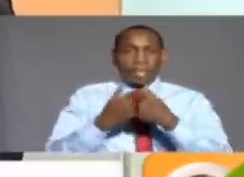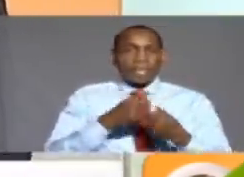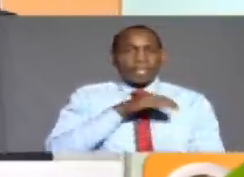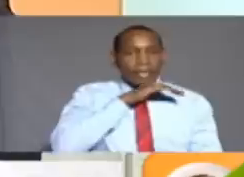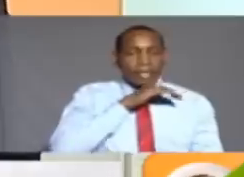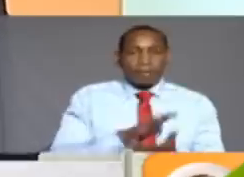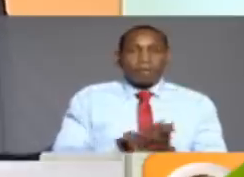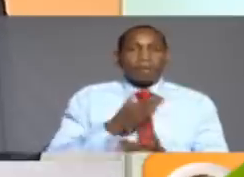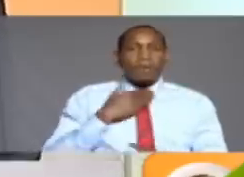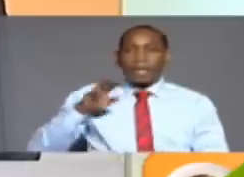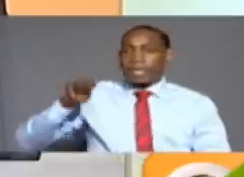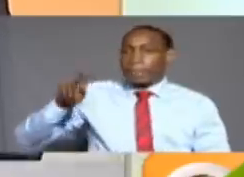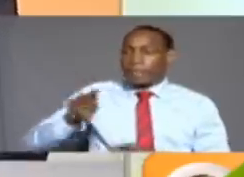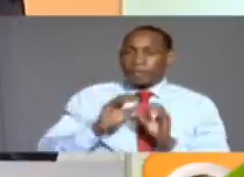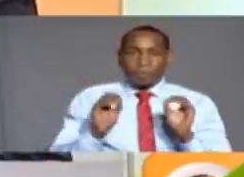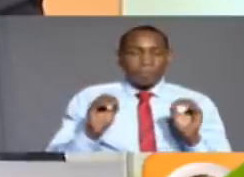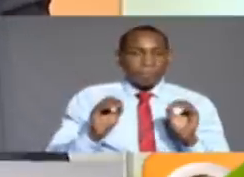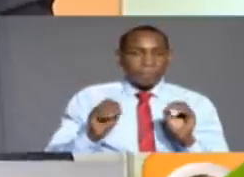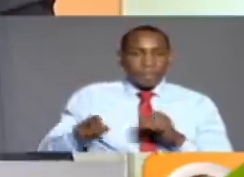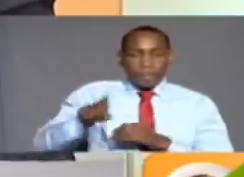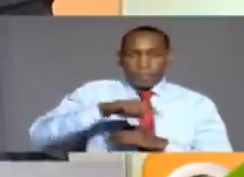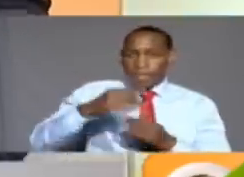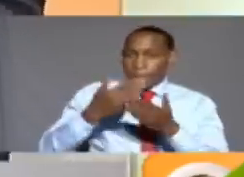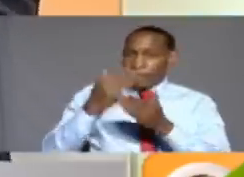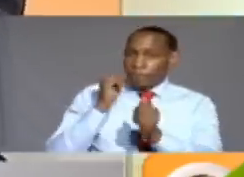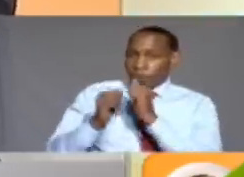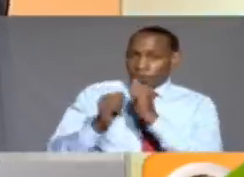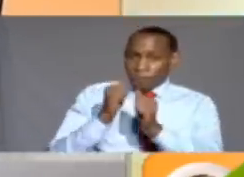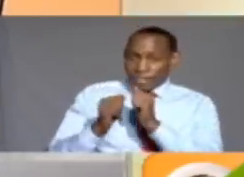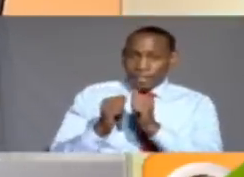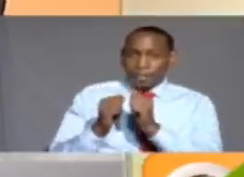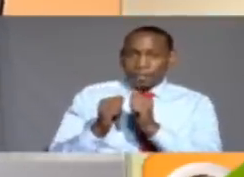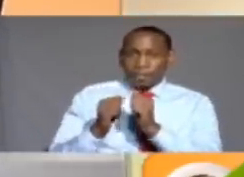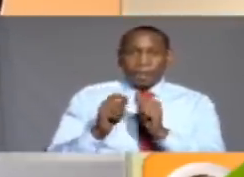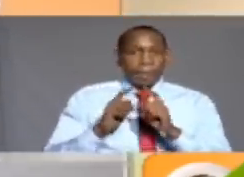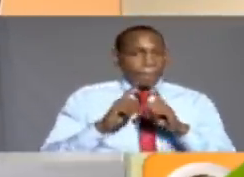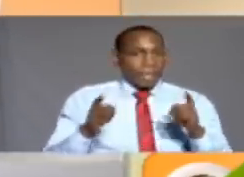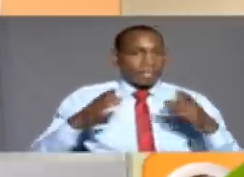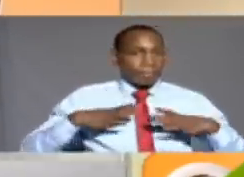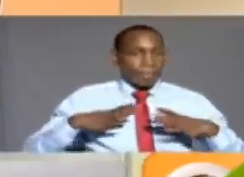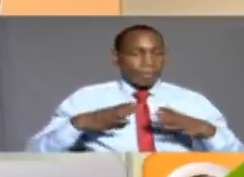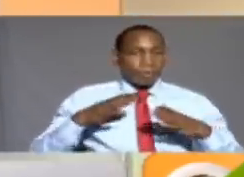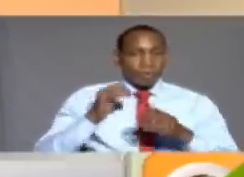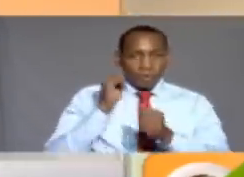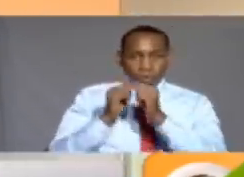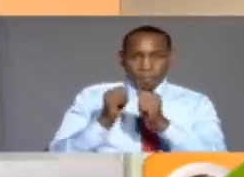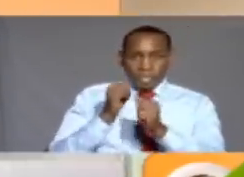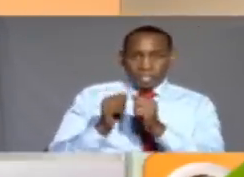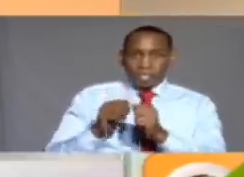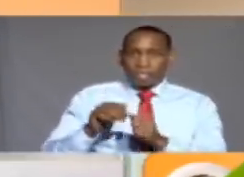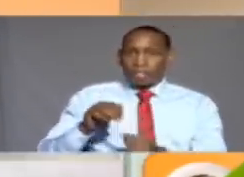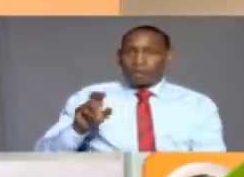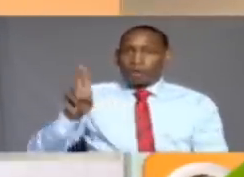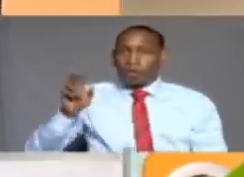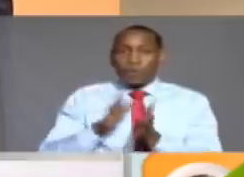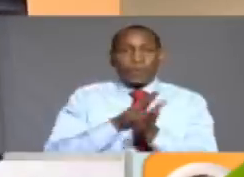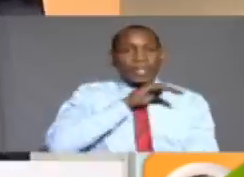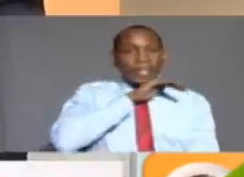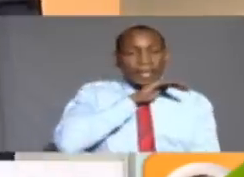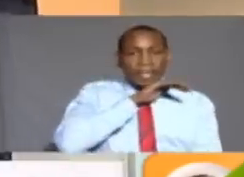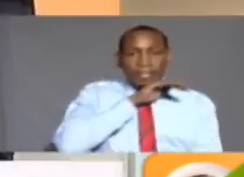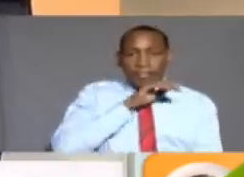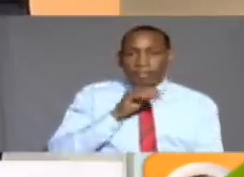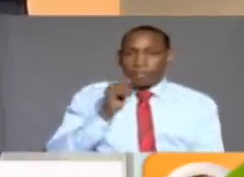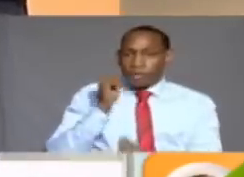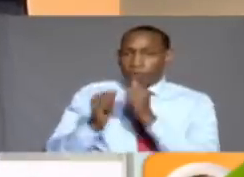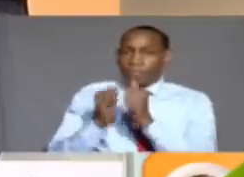for member of parliament in Nyeri Town. So we are competing, and we are competing. You see, the people who are competing were Raila Odinga and Uhuru Kenyatta, and they